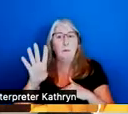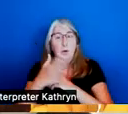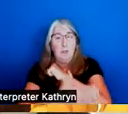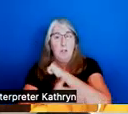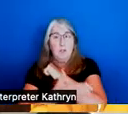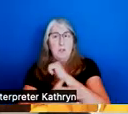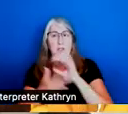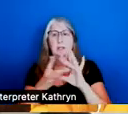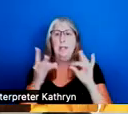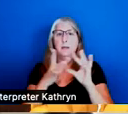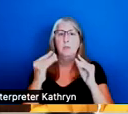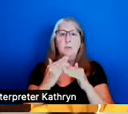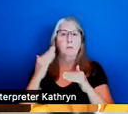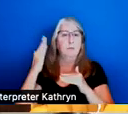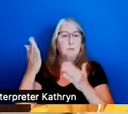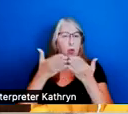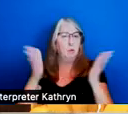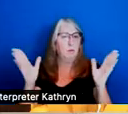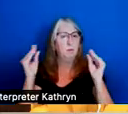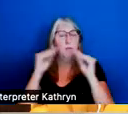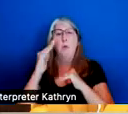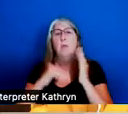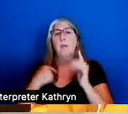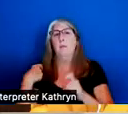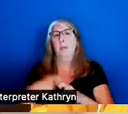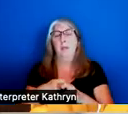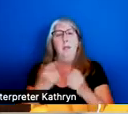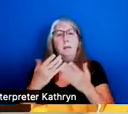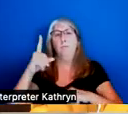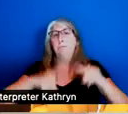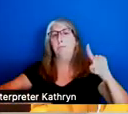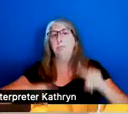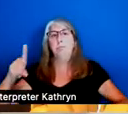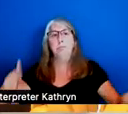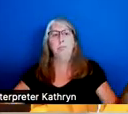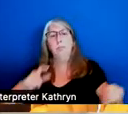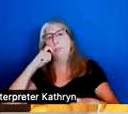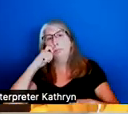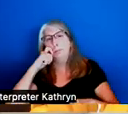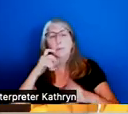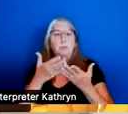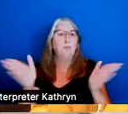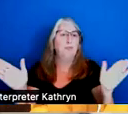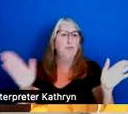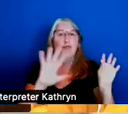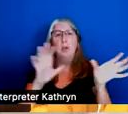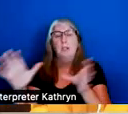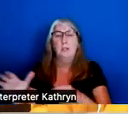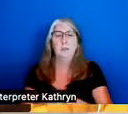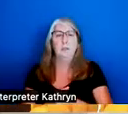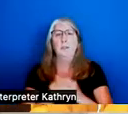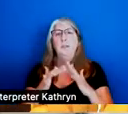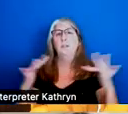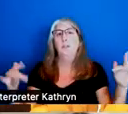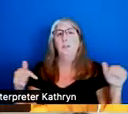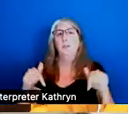beyond Spanish, and across the variety of hues and spectrum of race. The diversity within our community